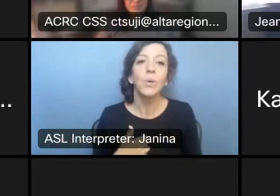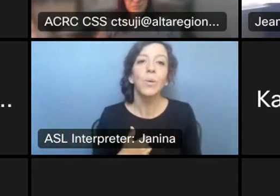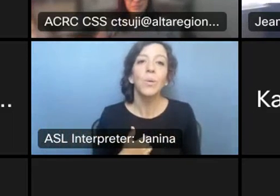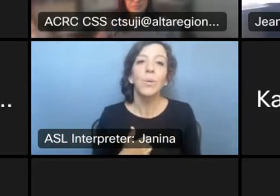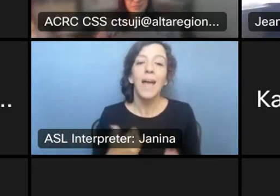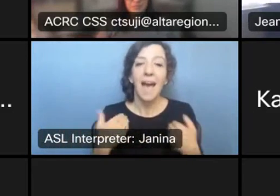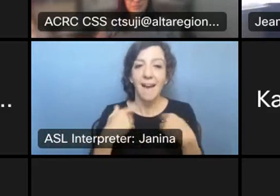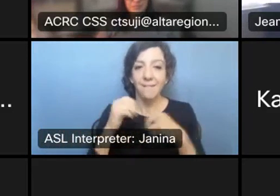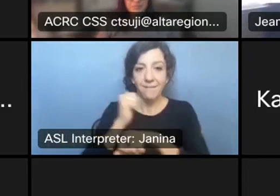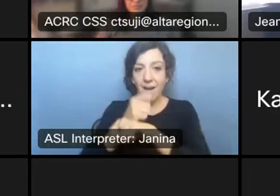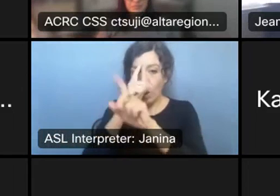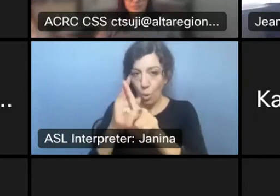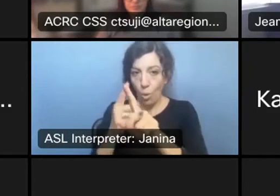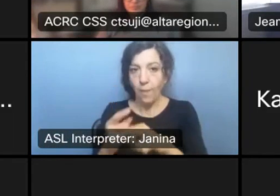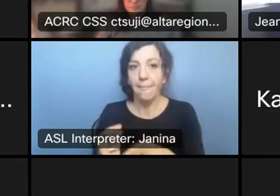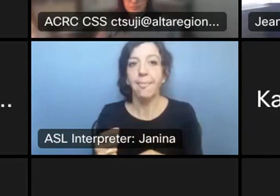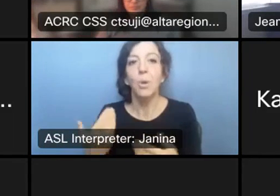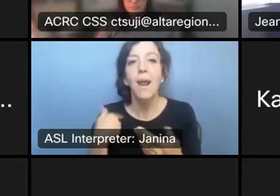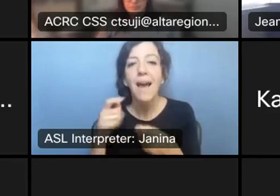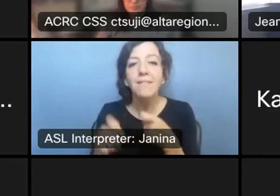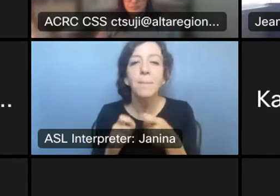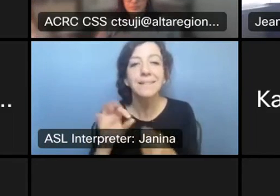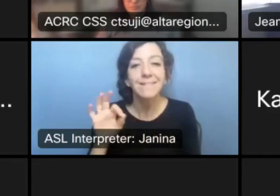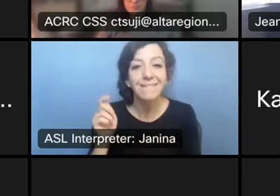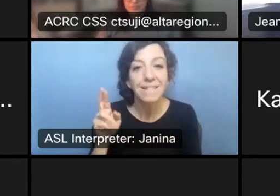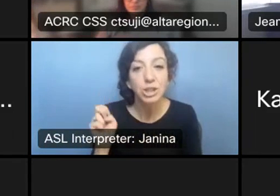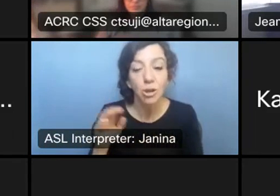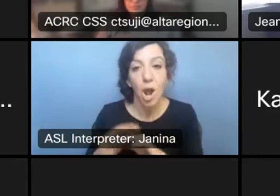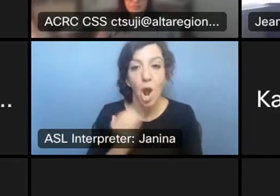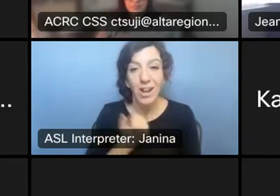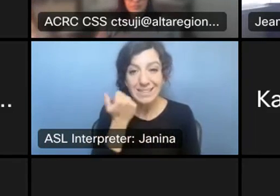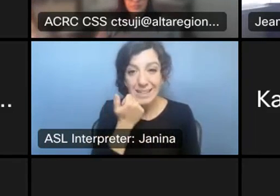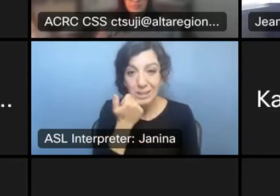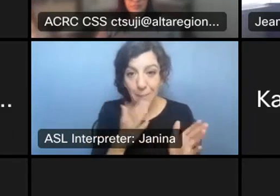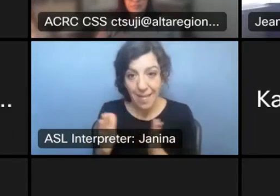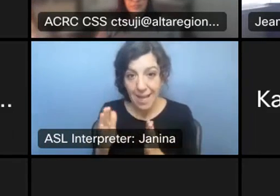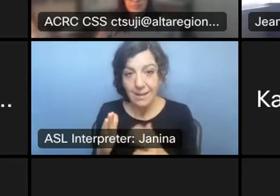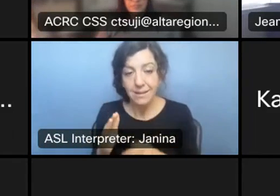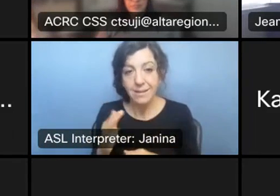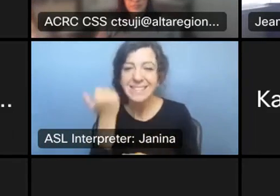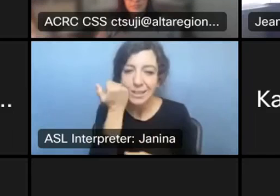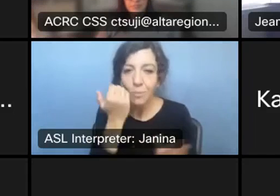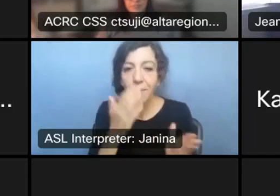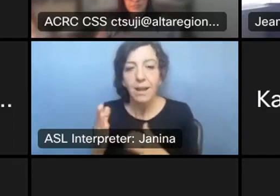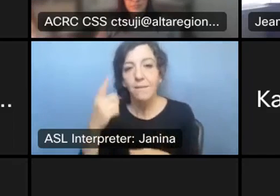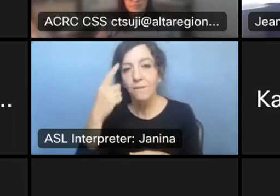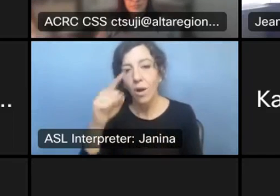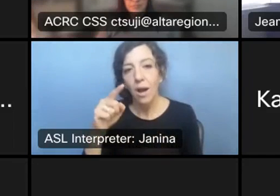a feature on our dental clinic for our September. Excuse me, no,